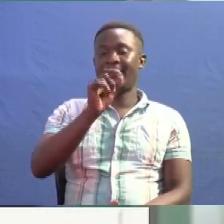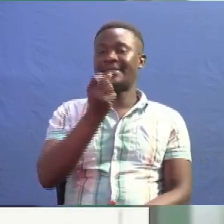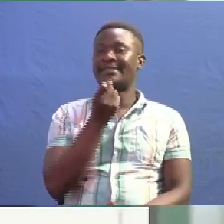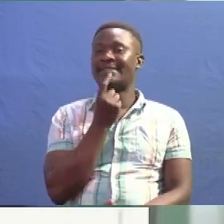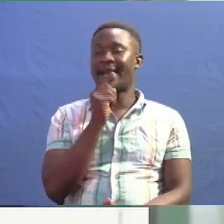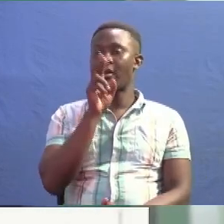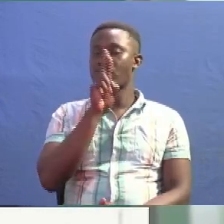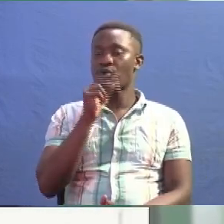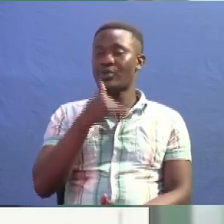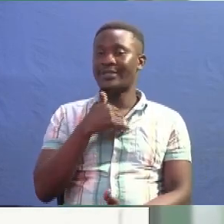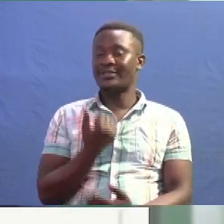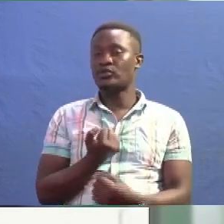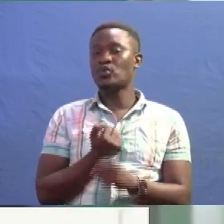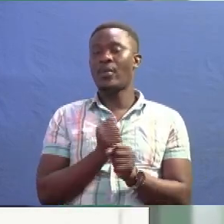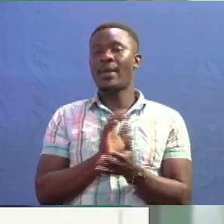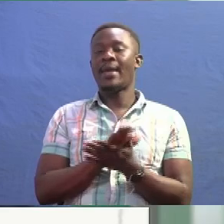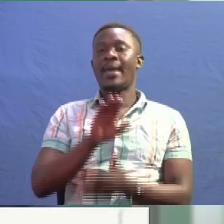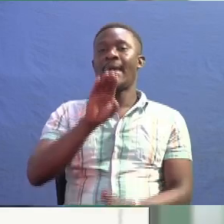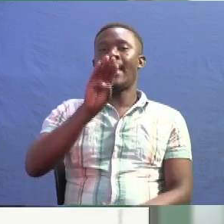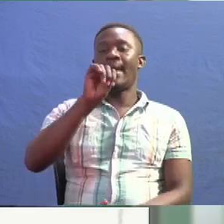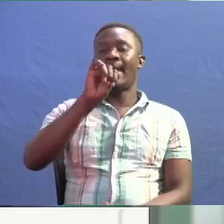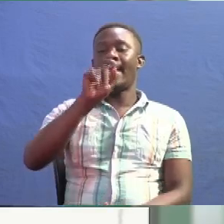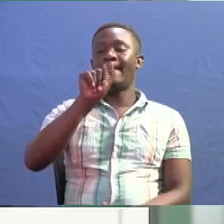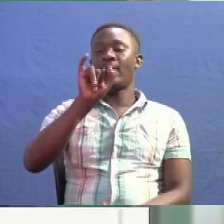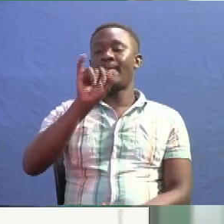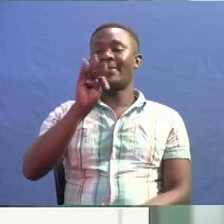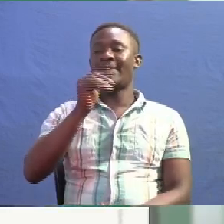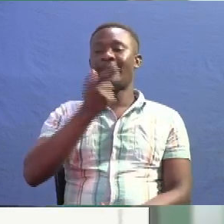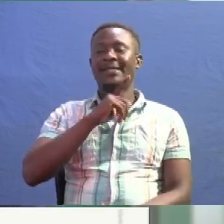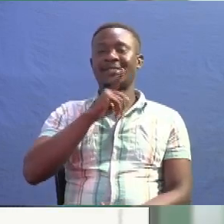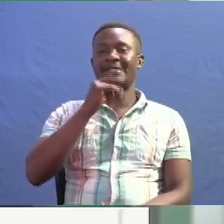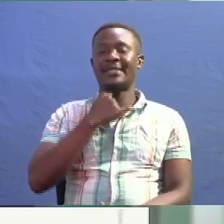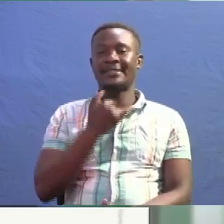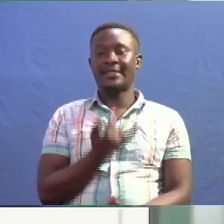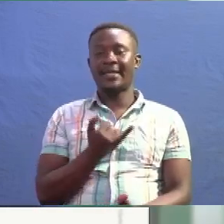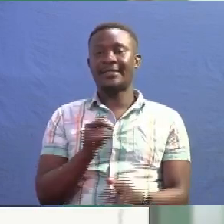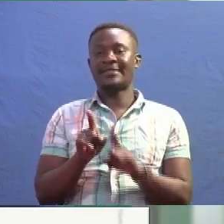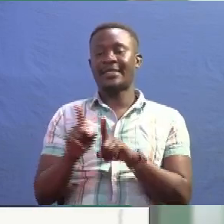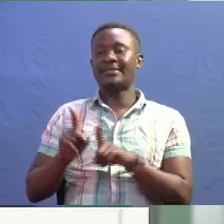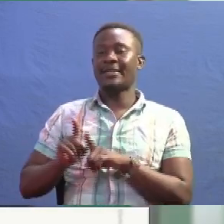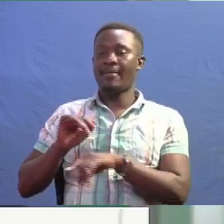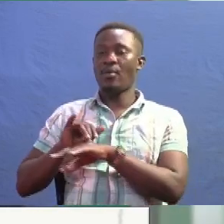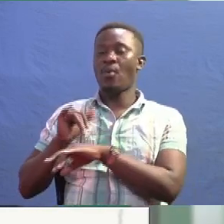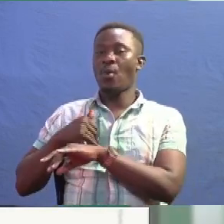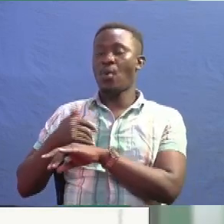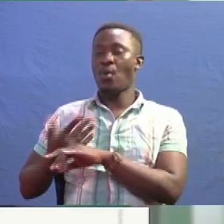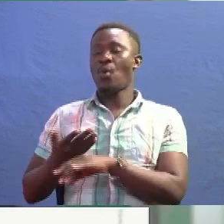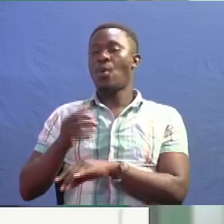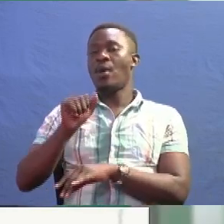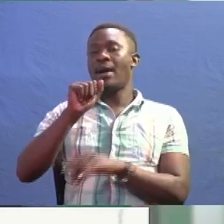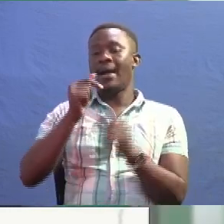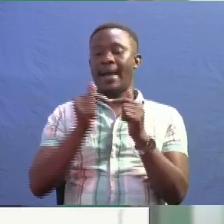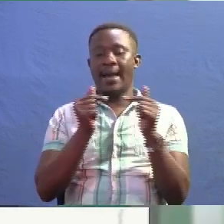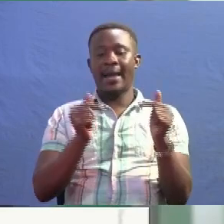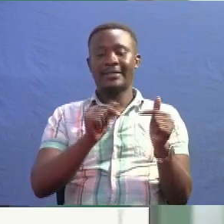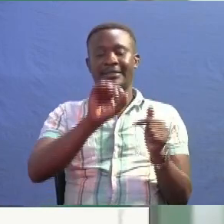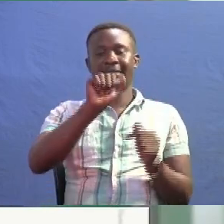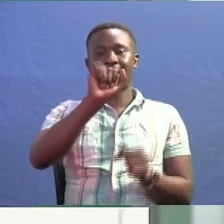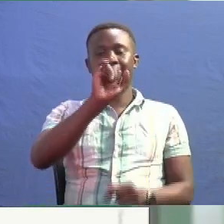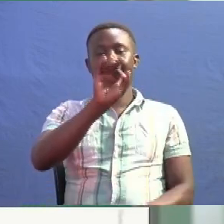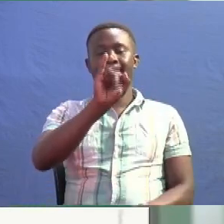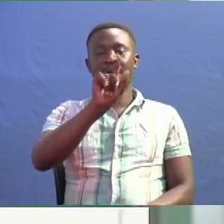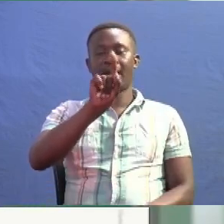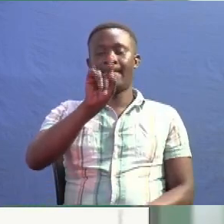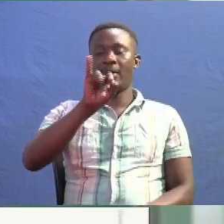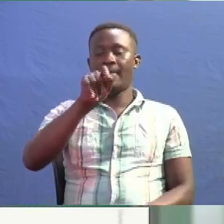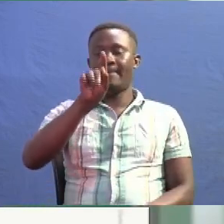by epileptic people. So a mother who's epileptic and is on anti-epileptic drugs stands a risk